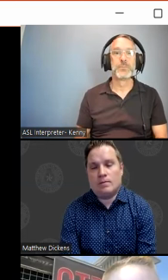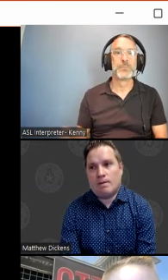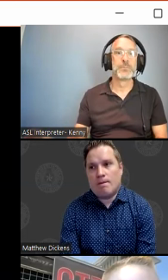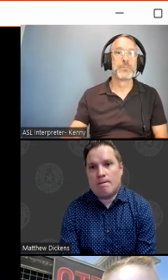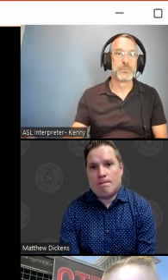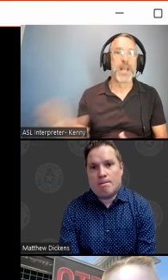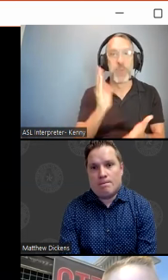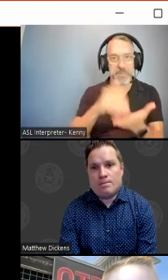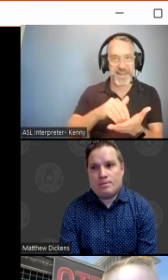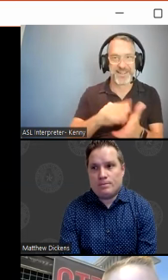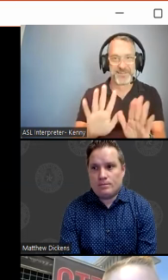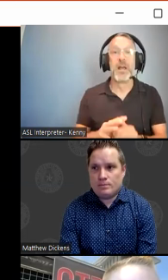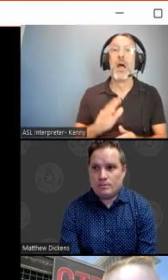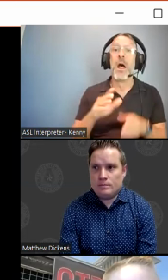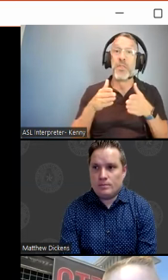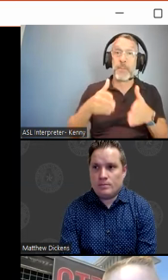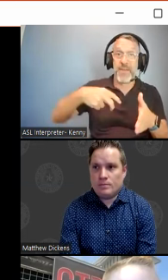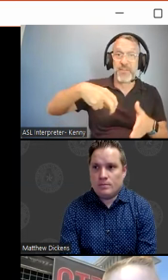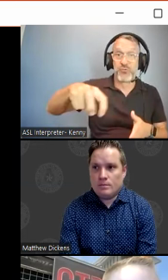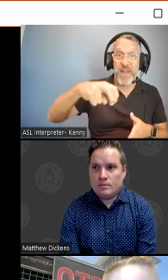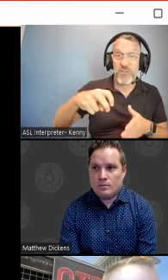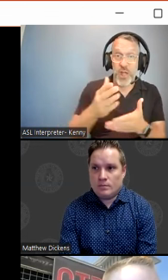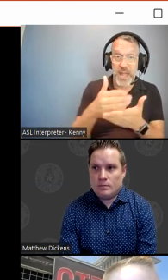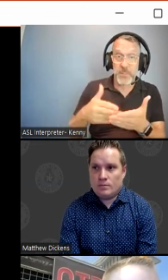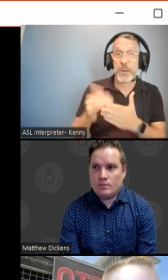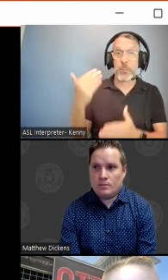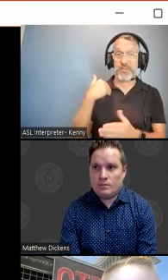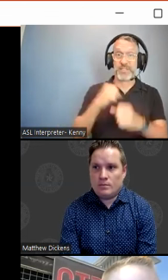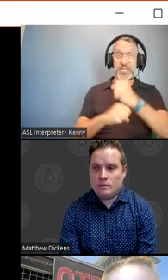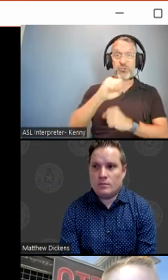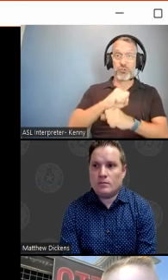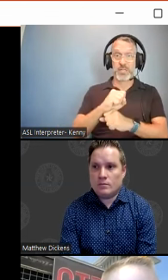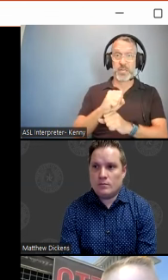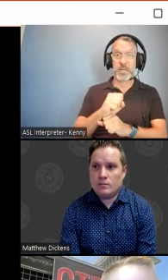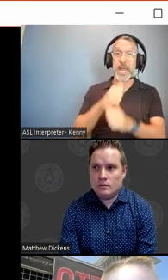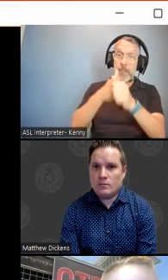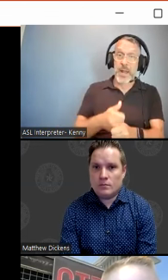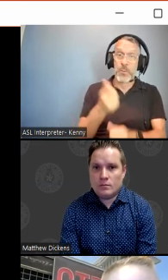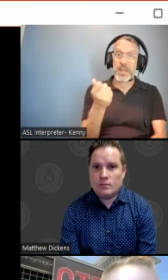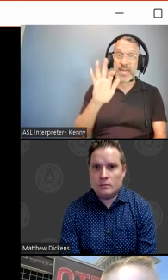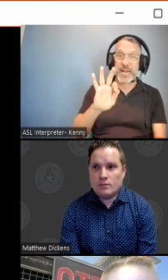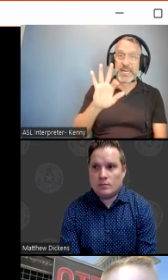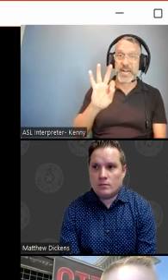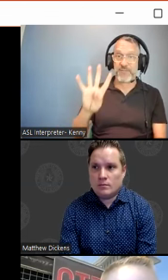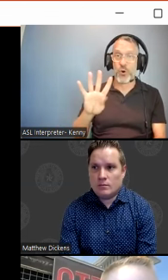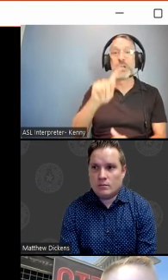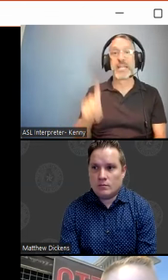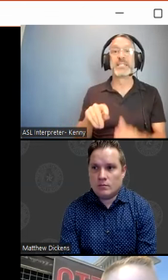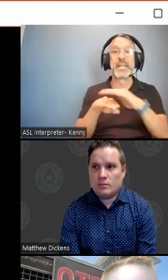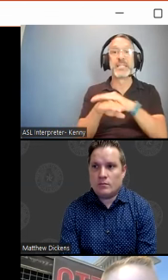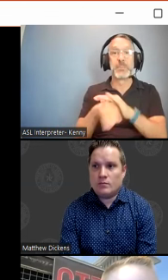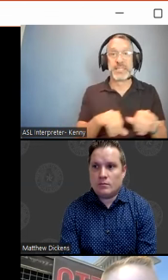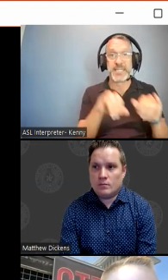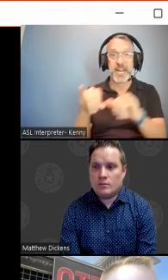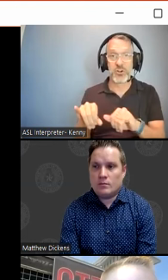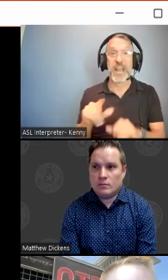I'll repeat that. The path of travel elements that were previously constructed and complied with the 1994 Texas accessibility standards